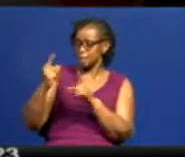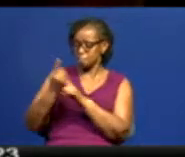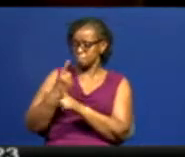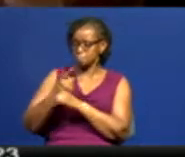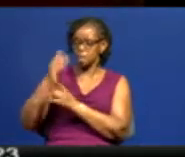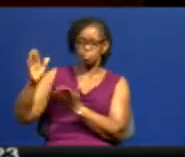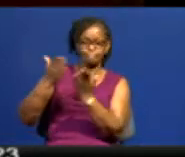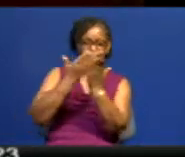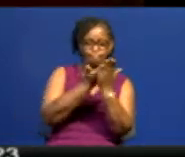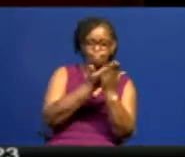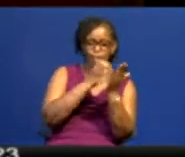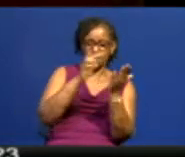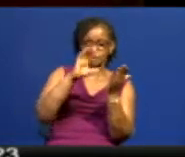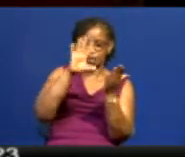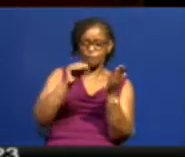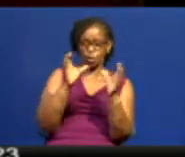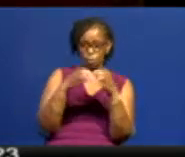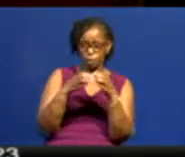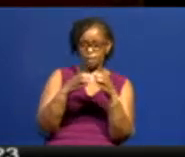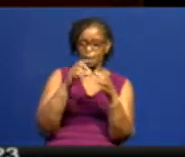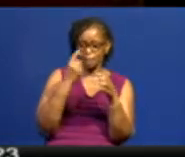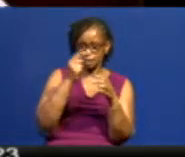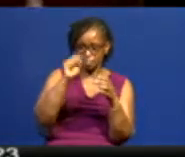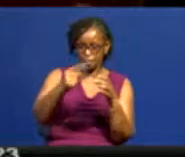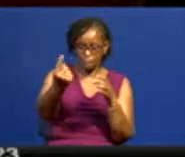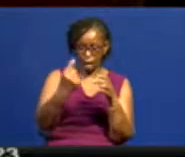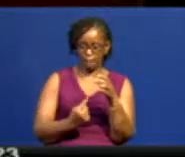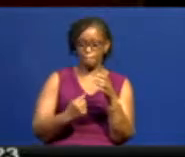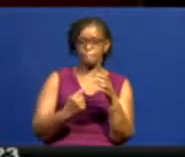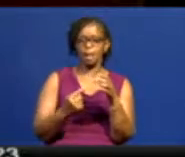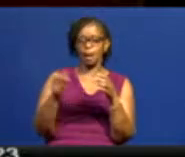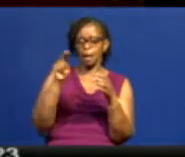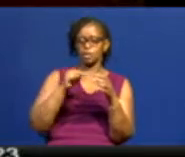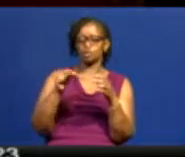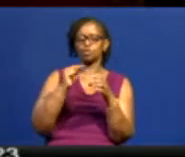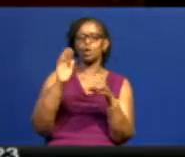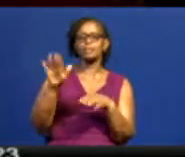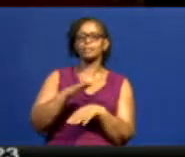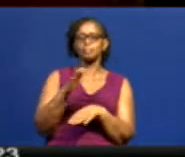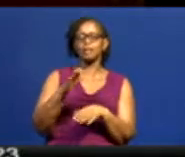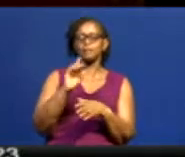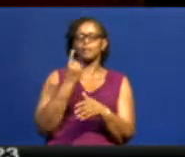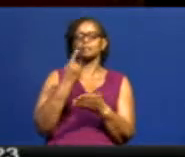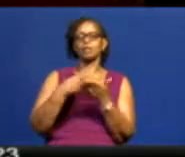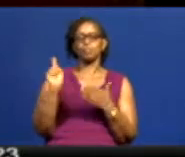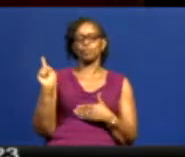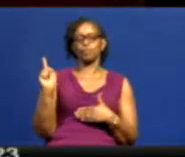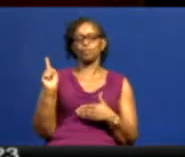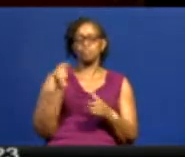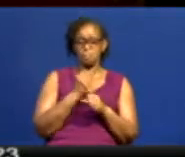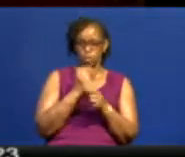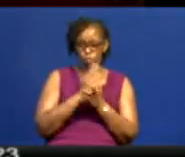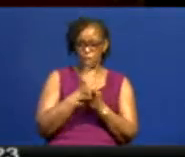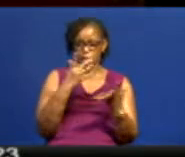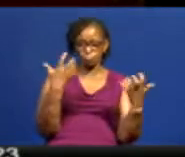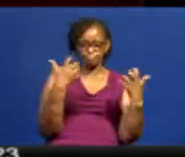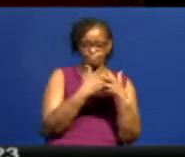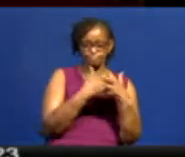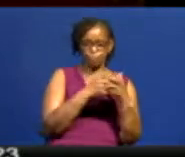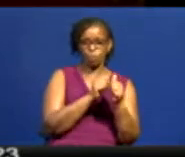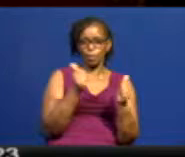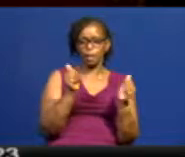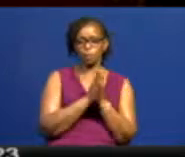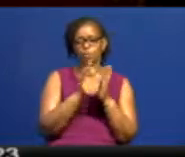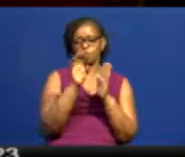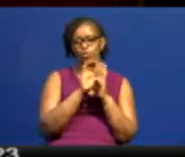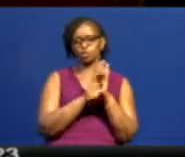must come to this National Assembly for approval, so that we make sure that we are in adherence with the Constitution and the policy of no